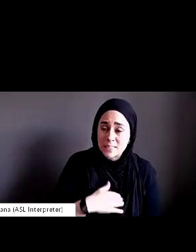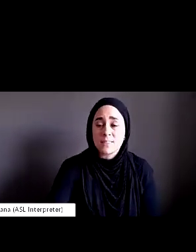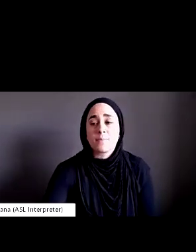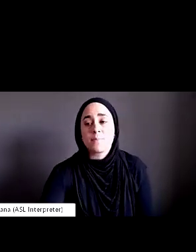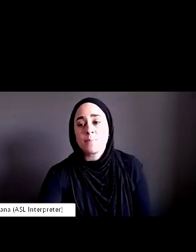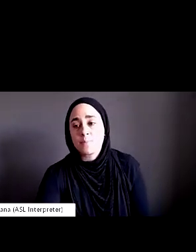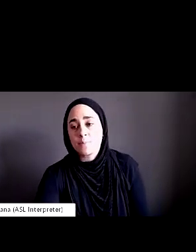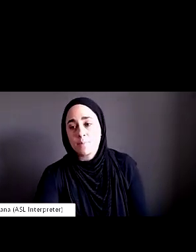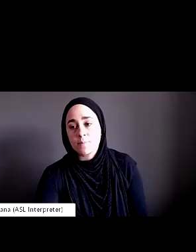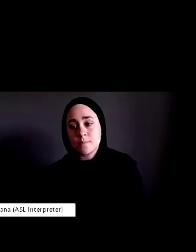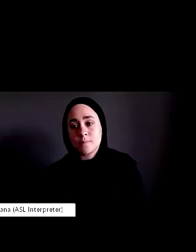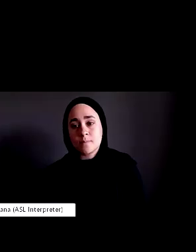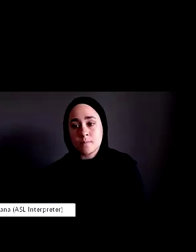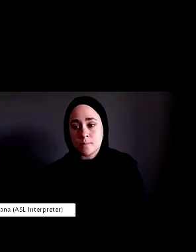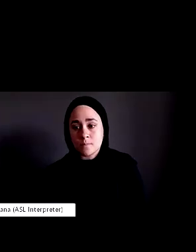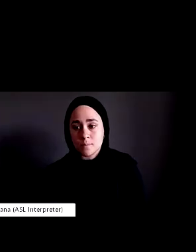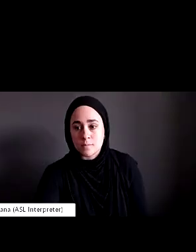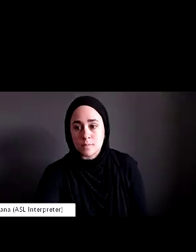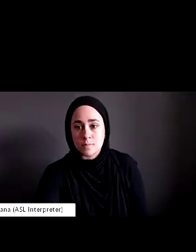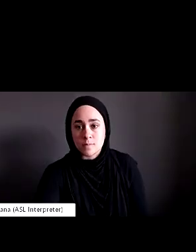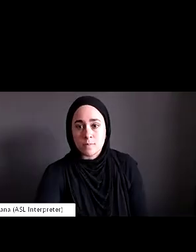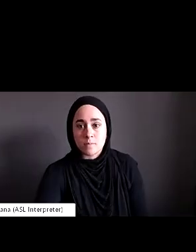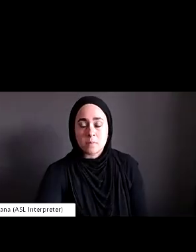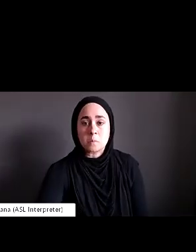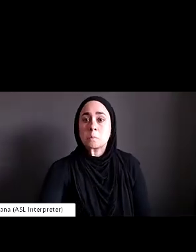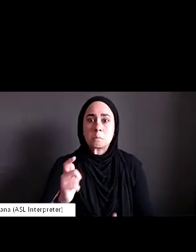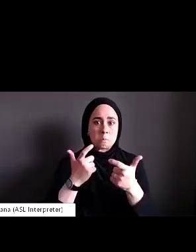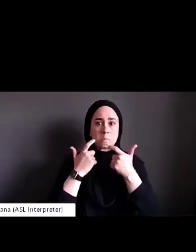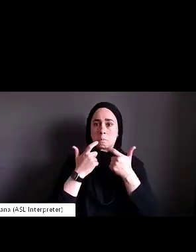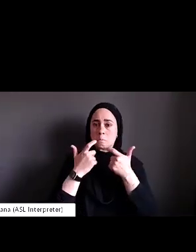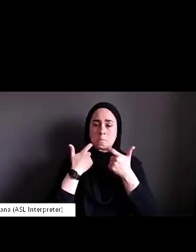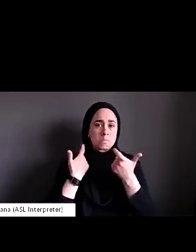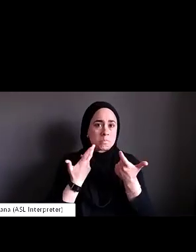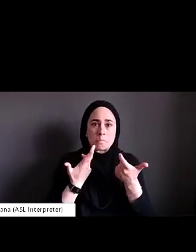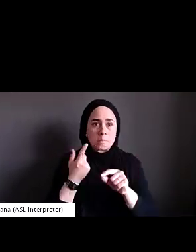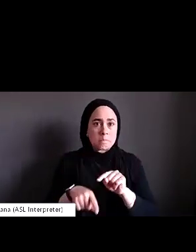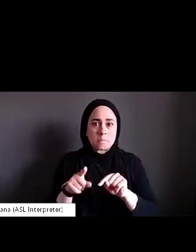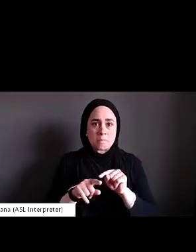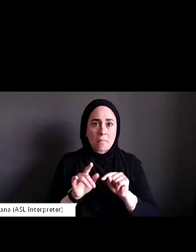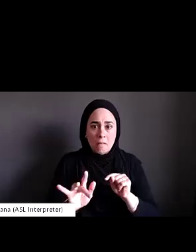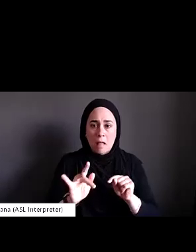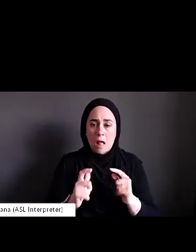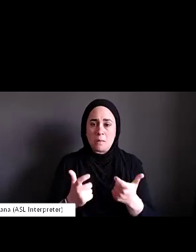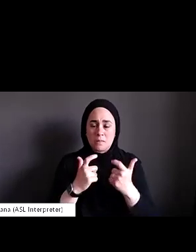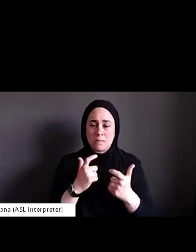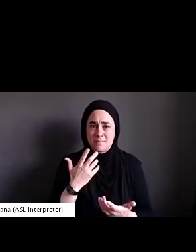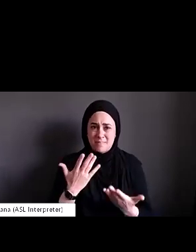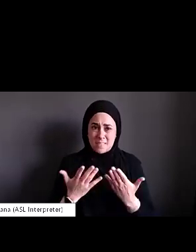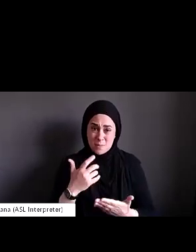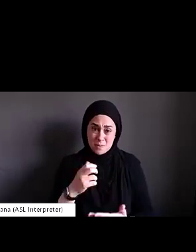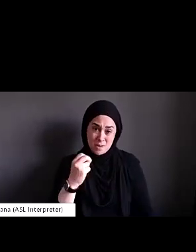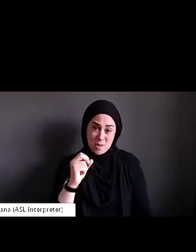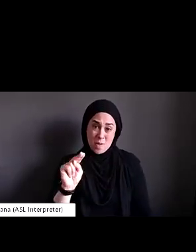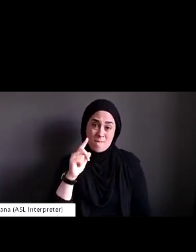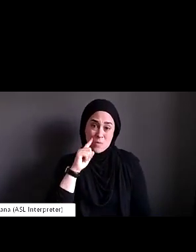Sure. It tells me it's disabled by the host. So I may need someone to turn it on for